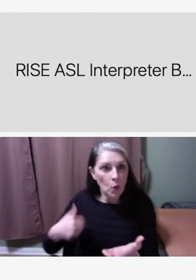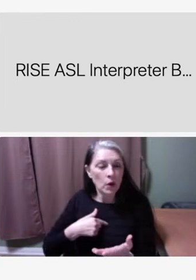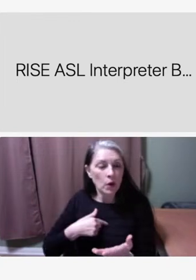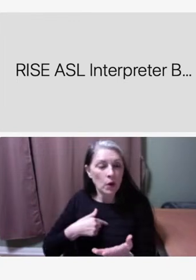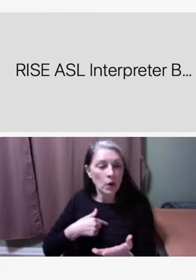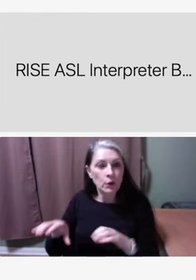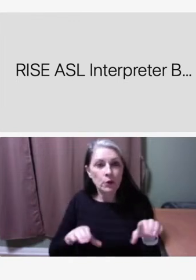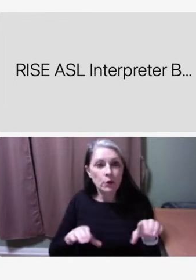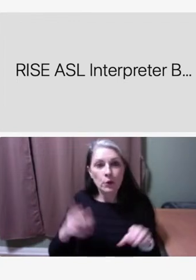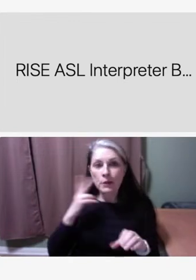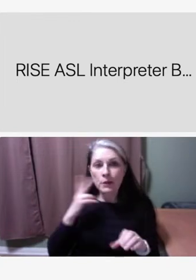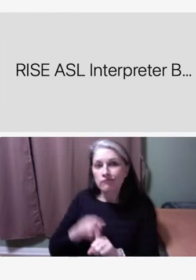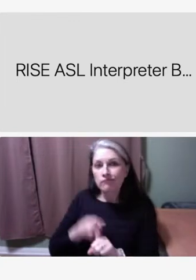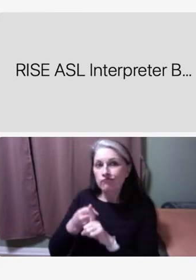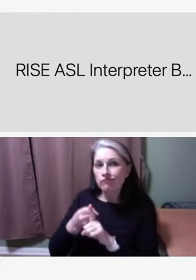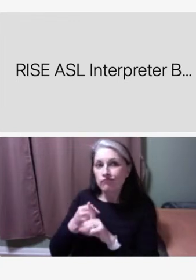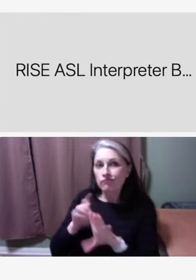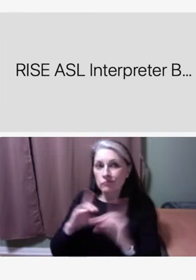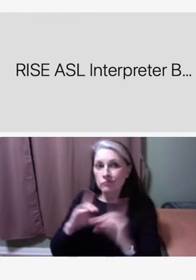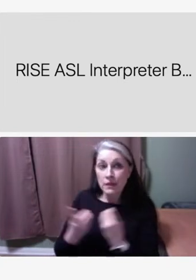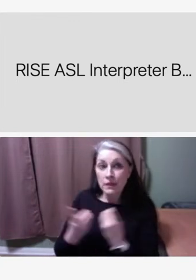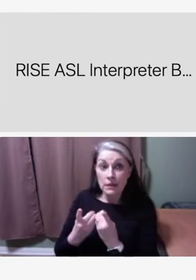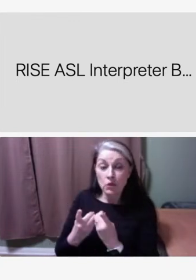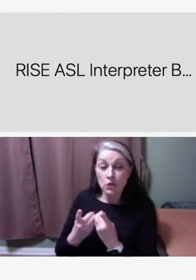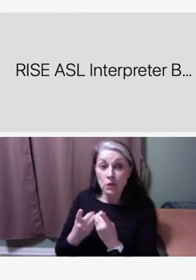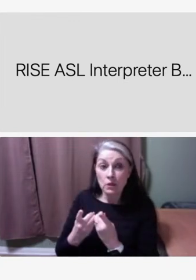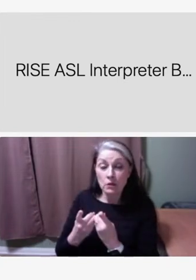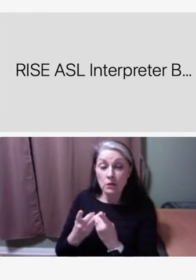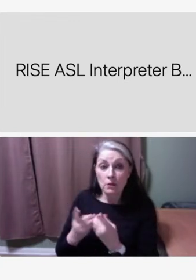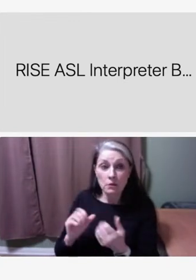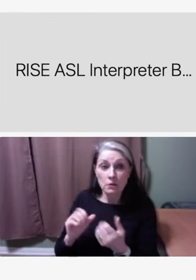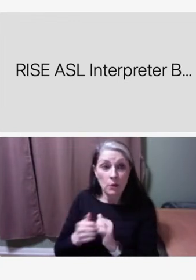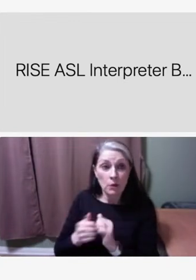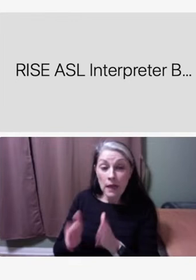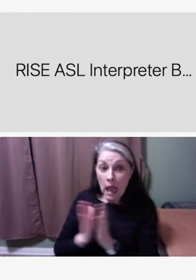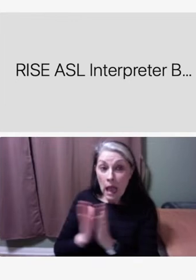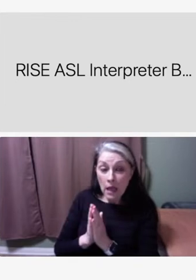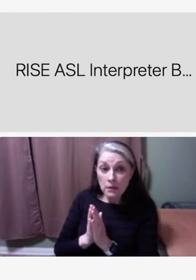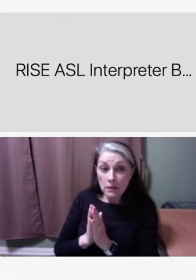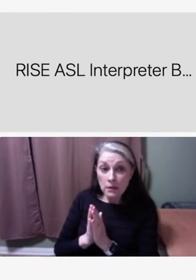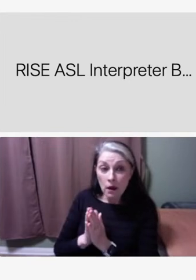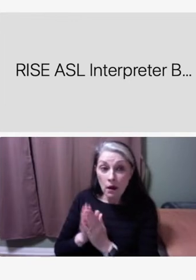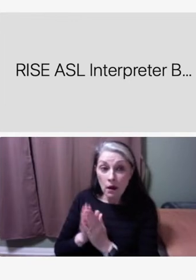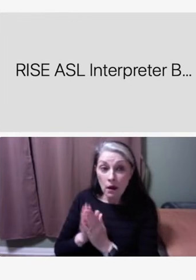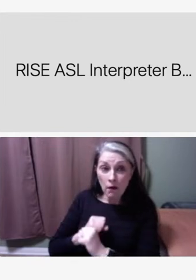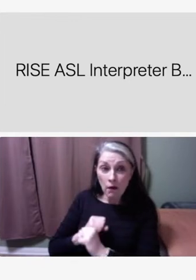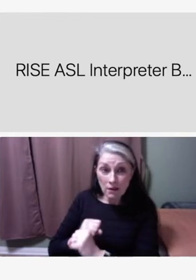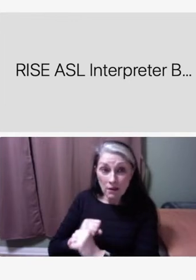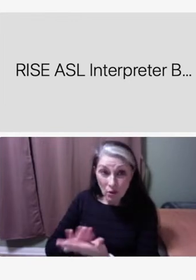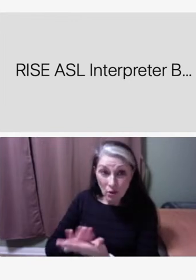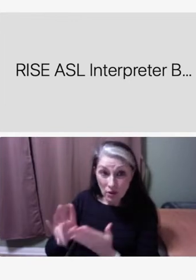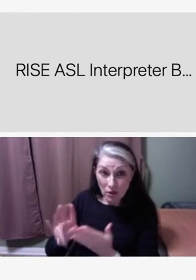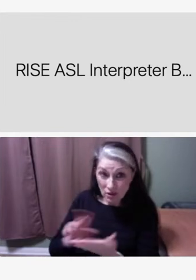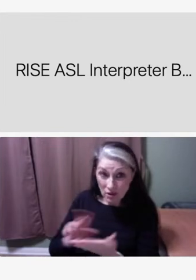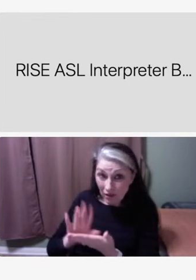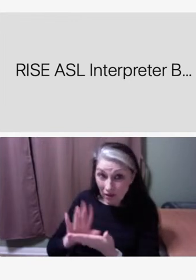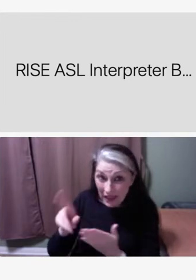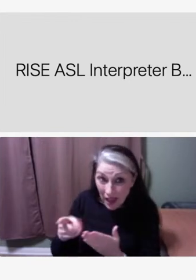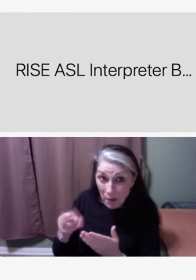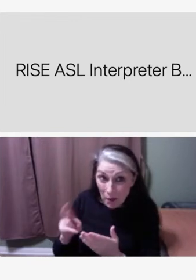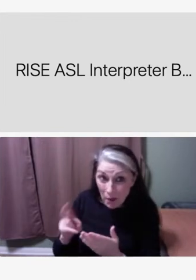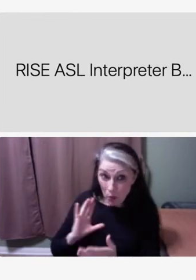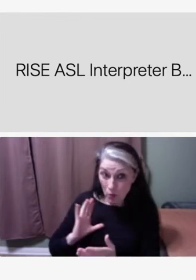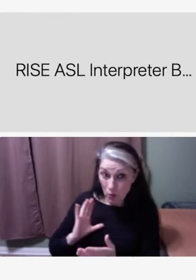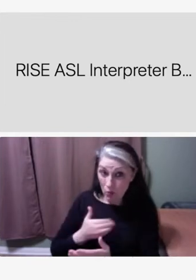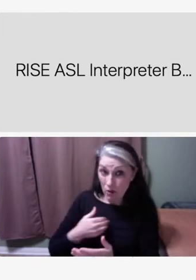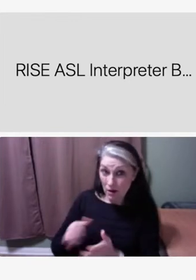district. You know, we're going to ask our custodians to clean them out. Or we're going to ask our custodians or yard